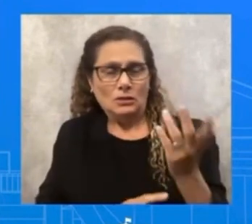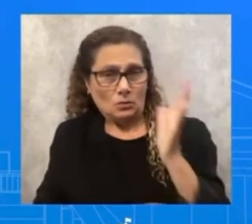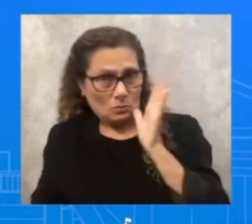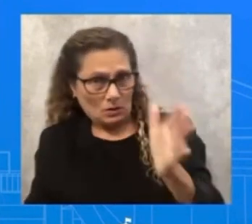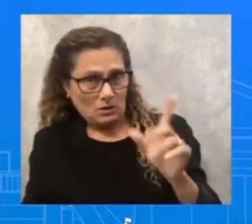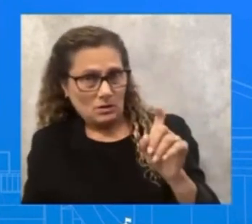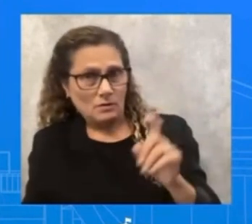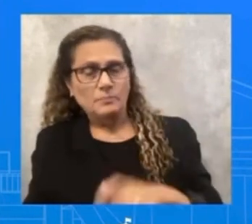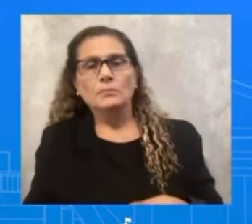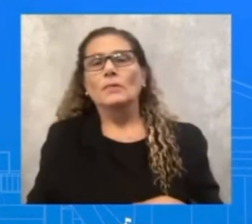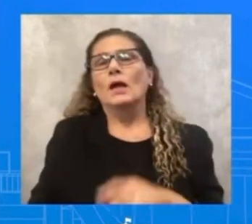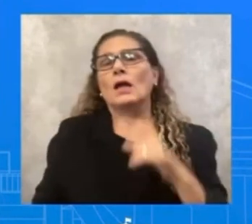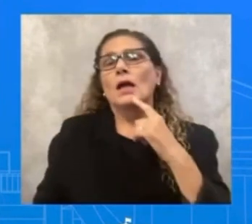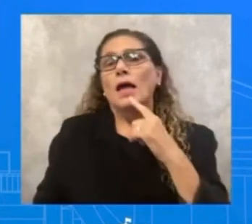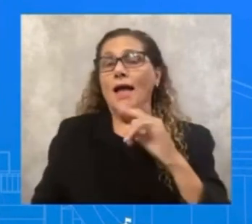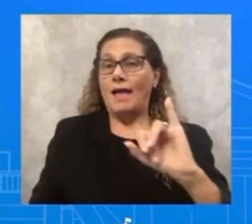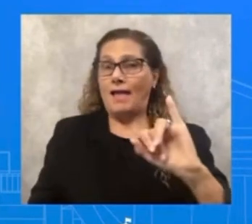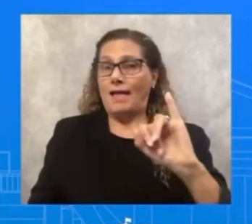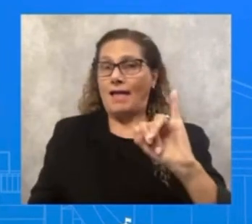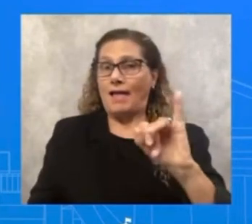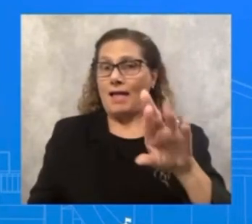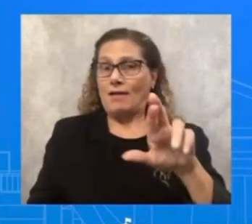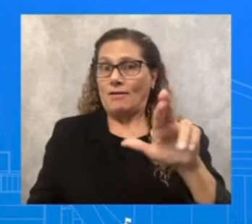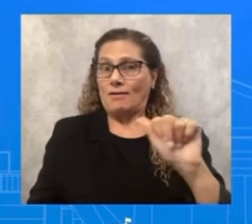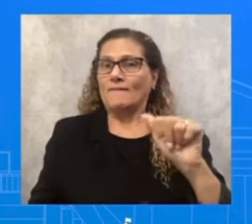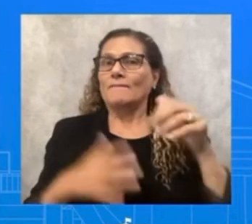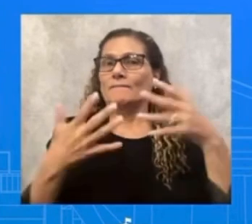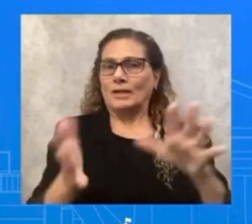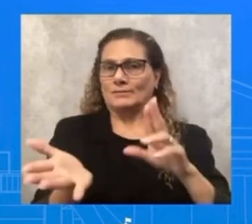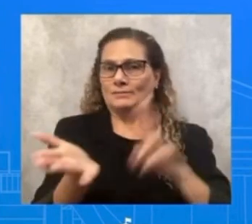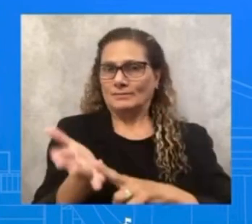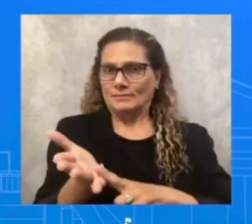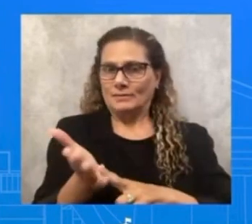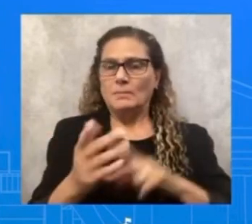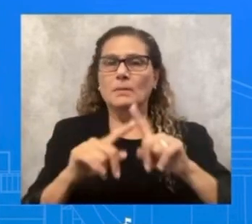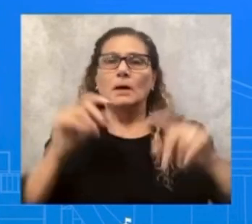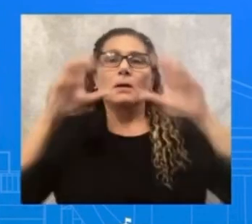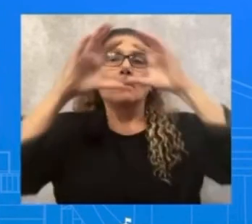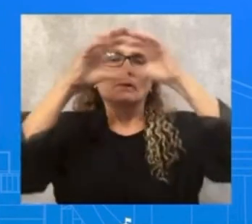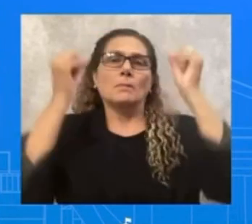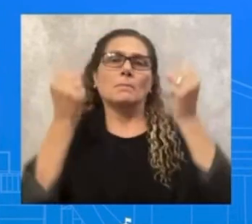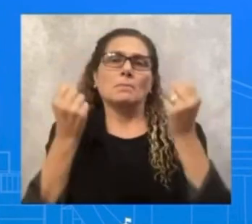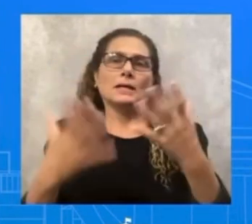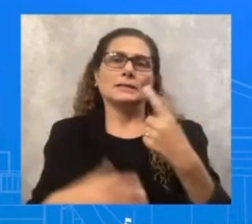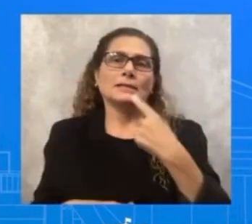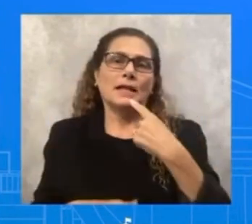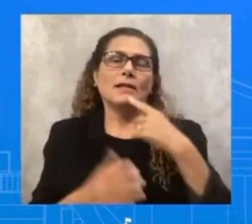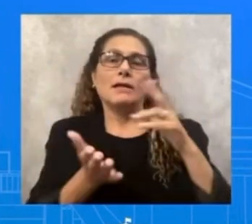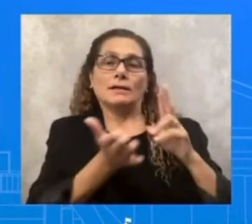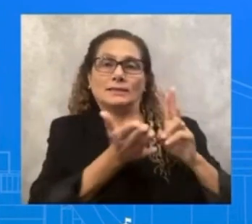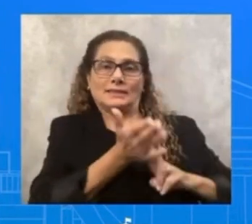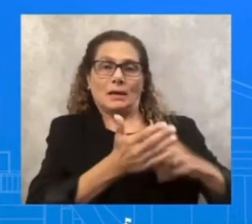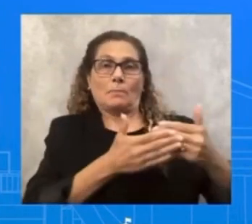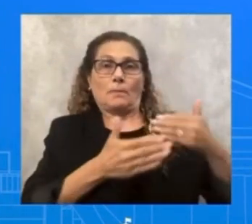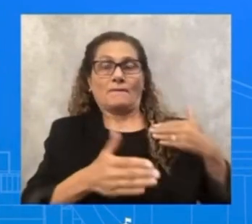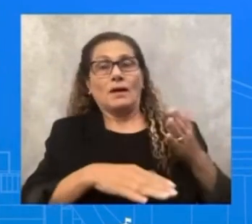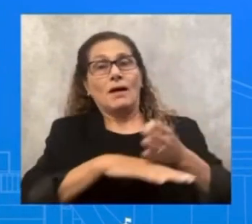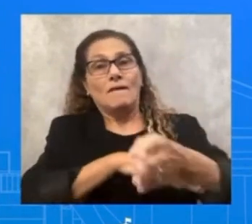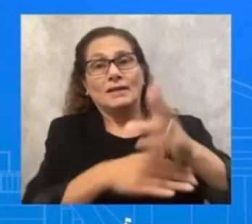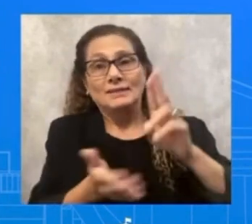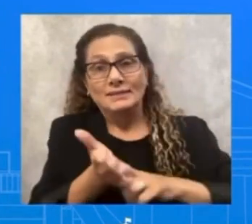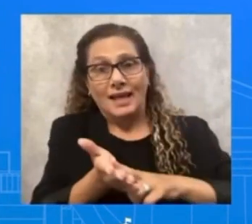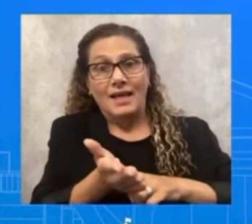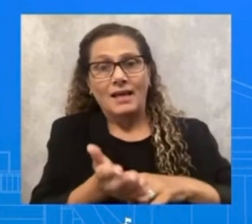said many times, actually, before, during, and after, that his commitment, you know, he believed